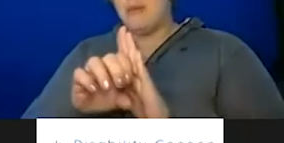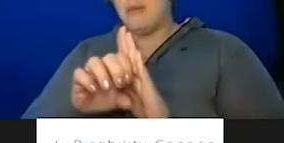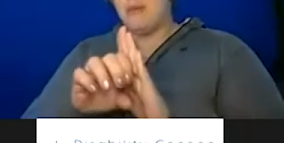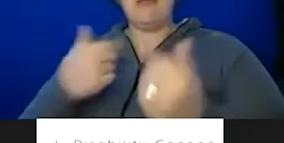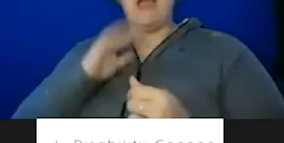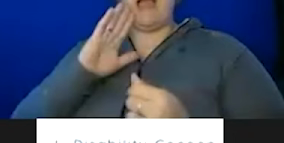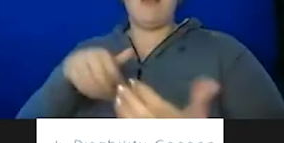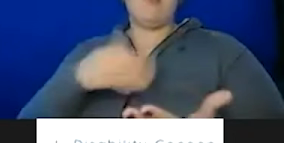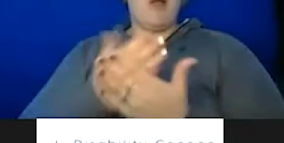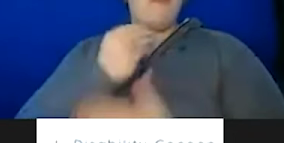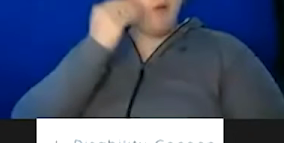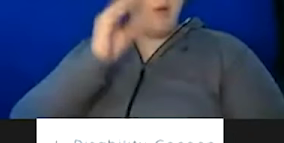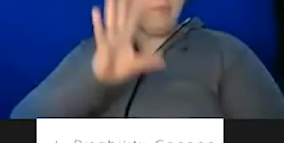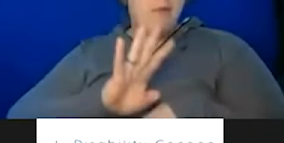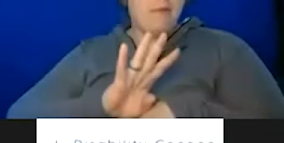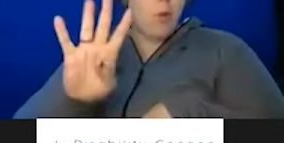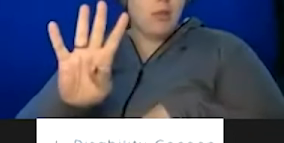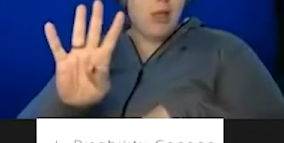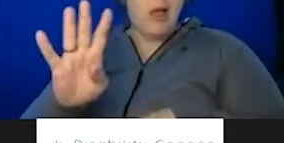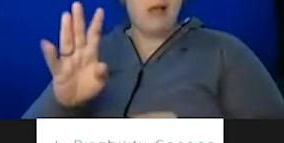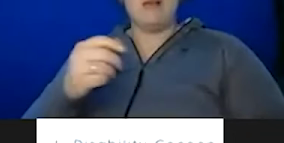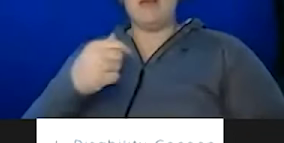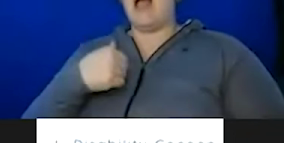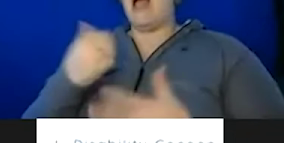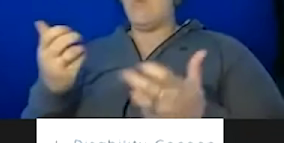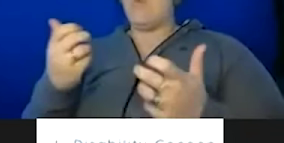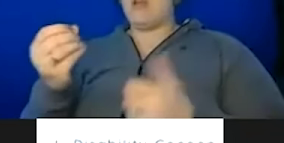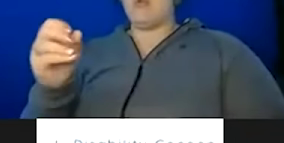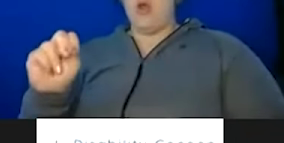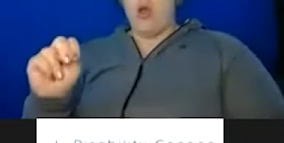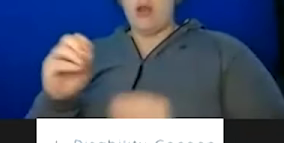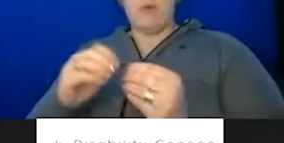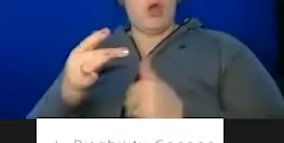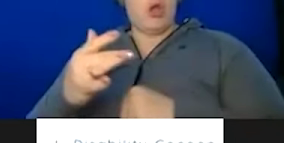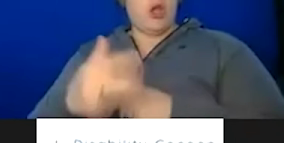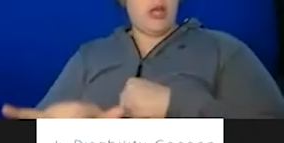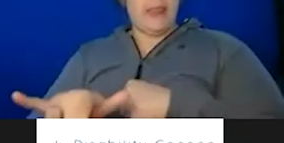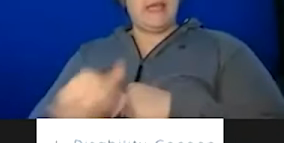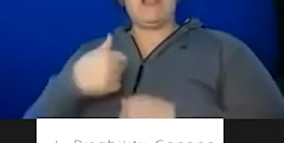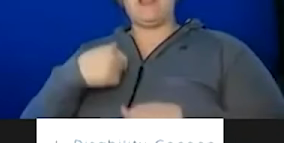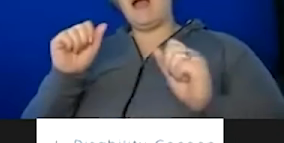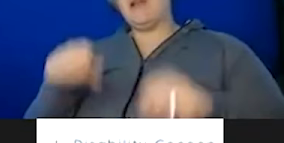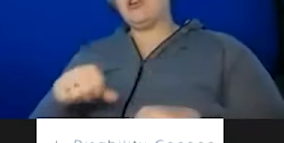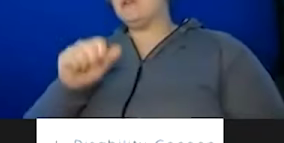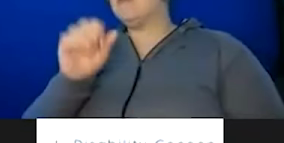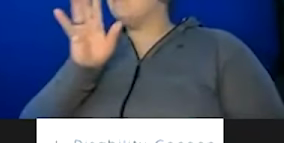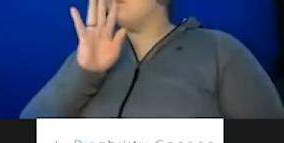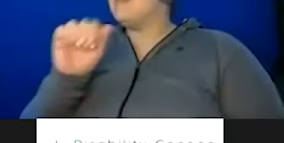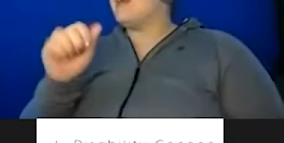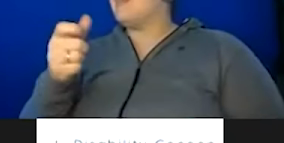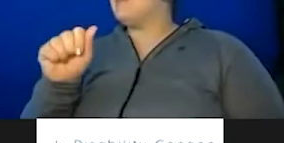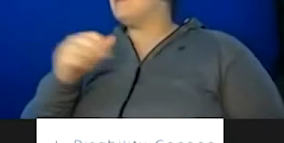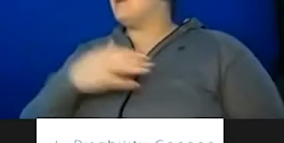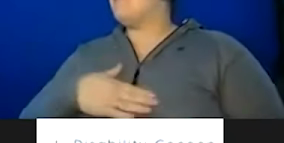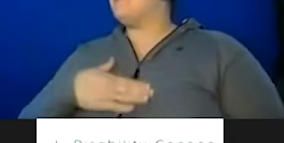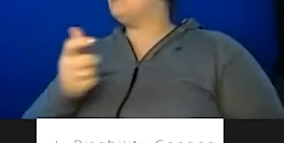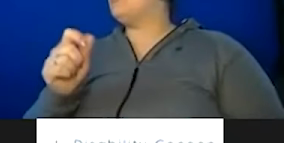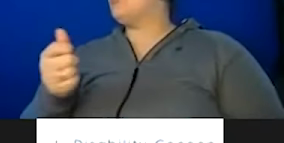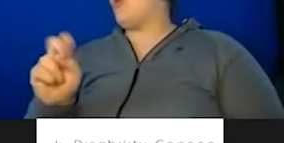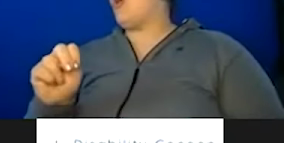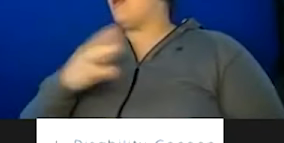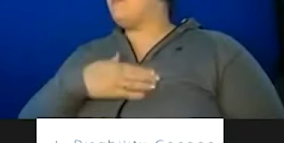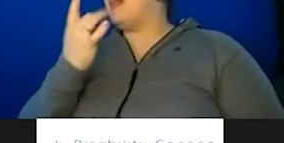home early one night and I wanted to turn on earlier. I could use my smart speaker to voice control that lamp, or I could use the app to be